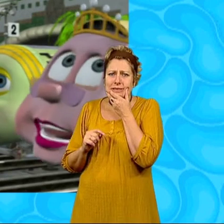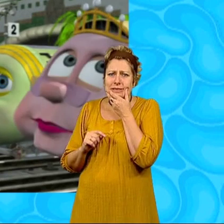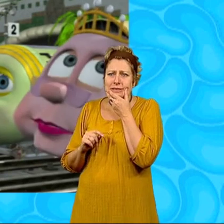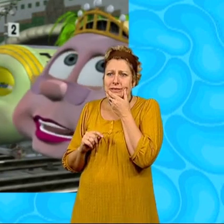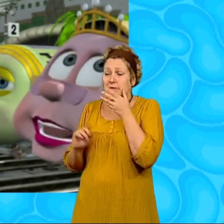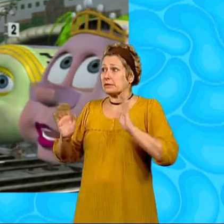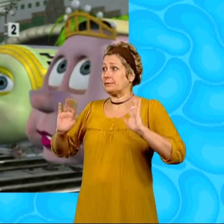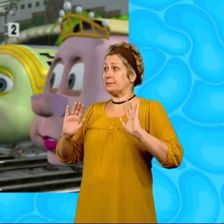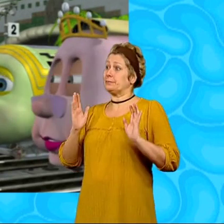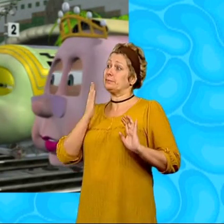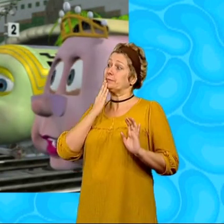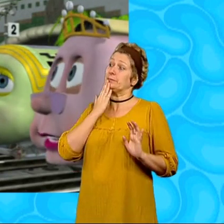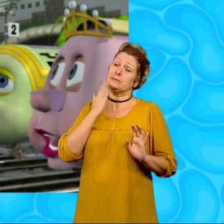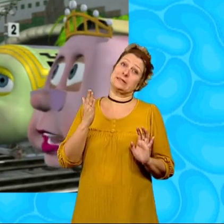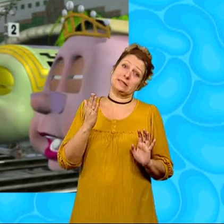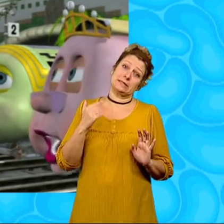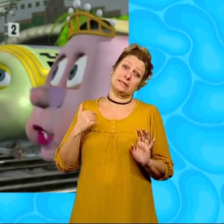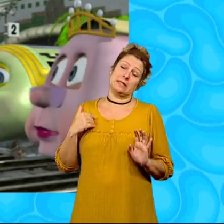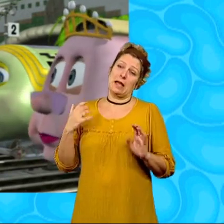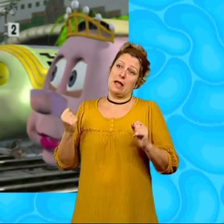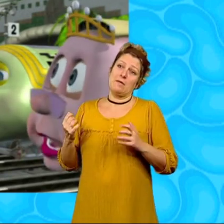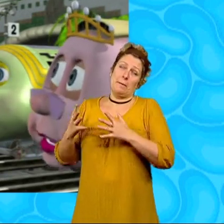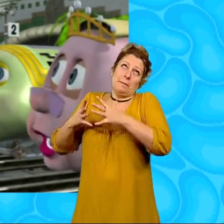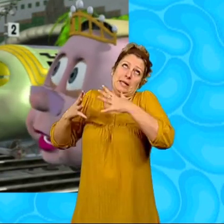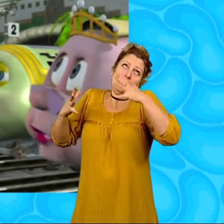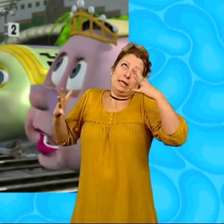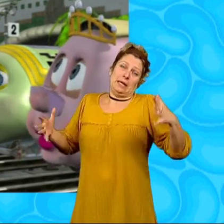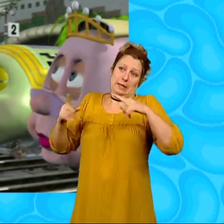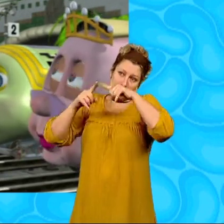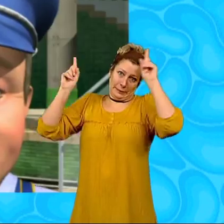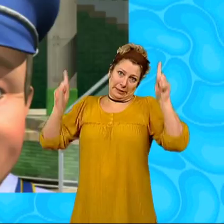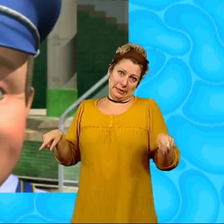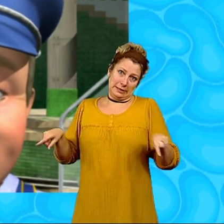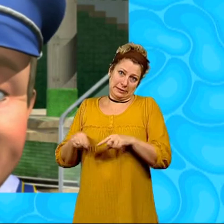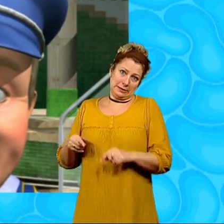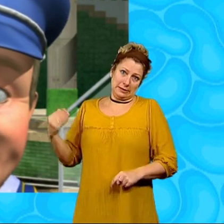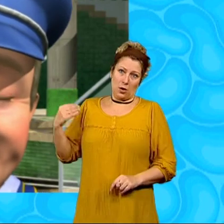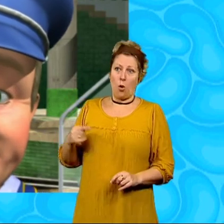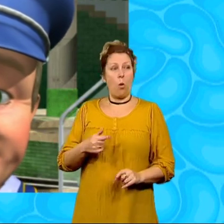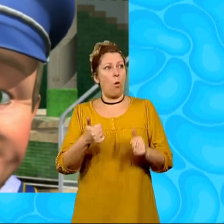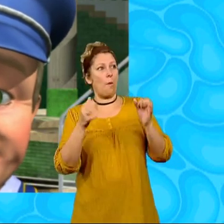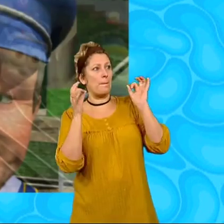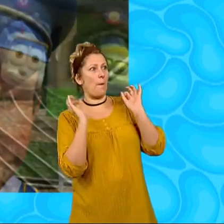Help, please. I've got an enormous painting on board. Perfect.